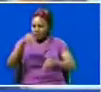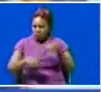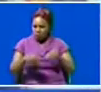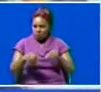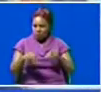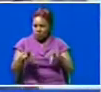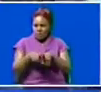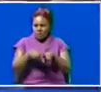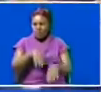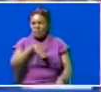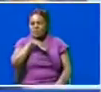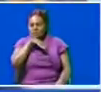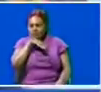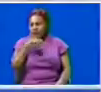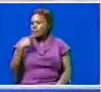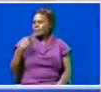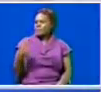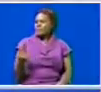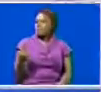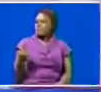like Odinga would want Kenyans to believe?